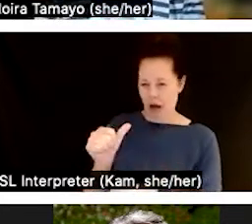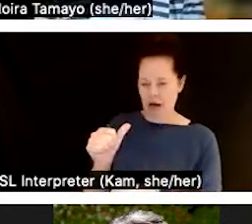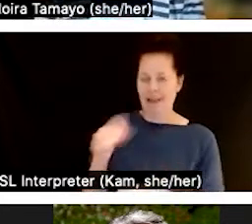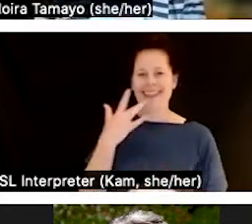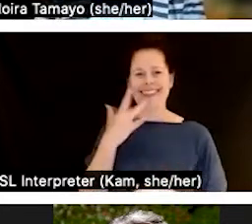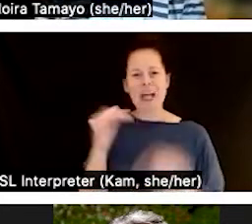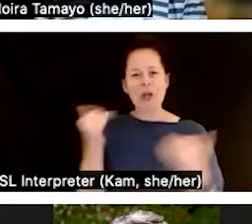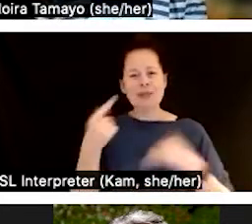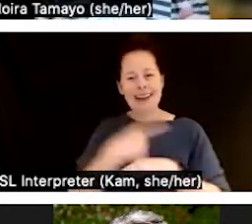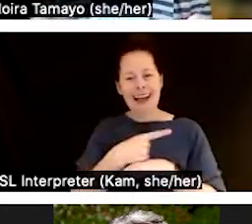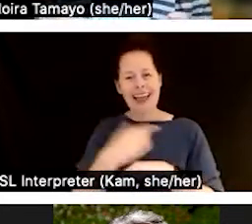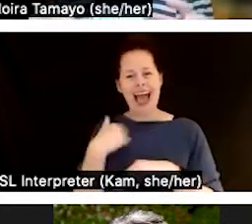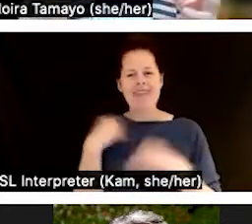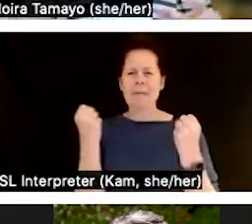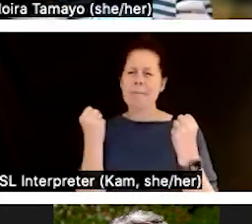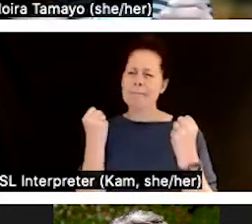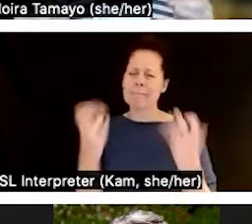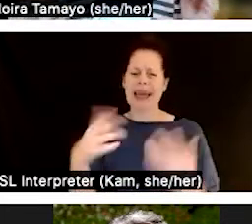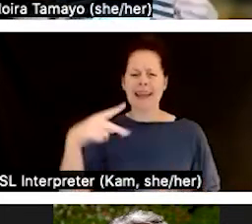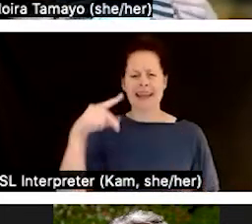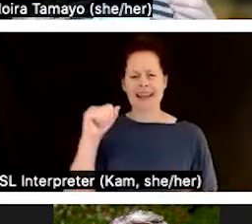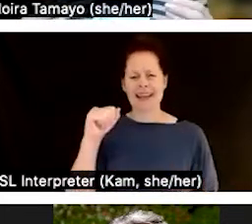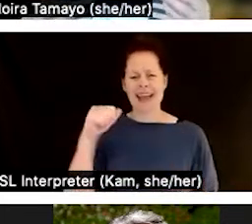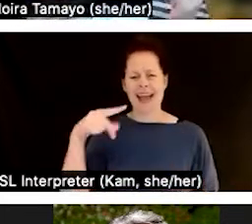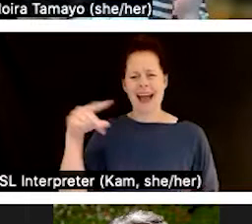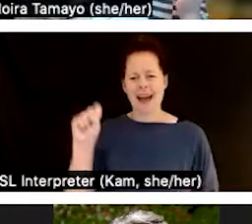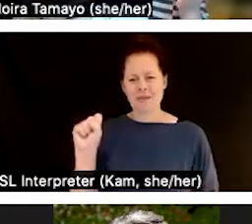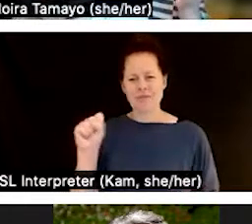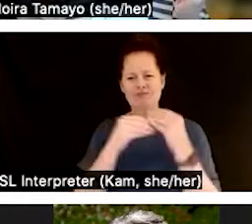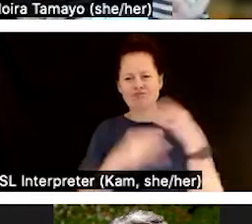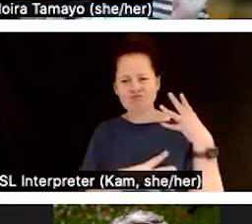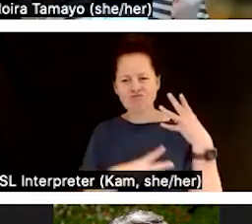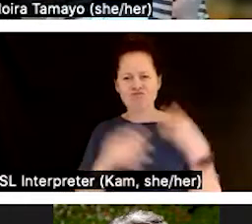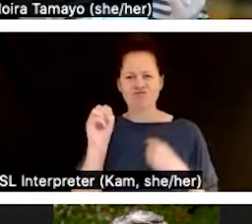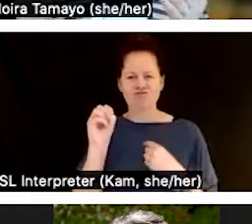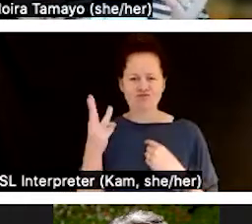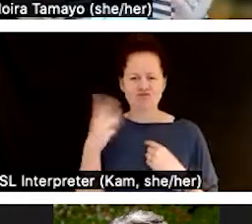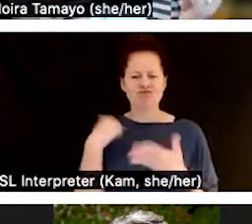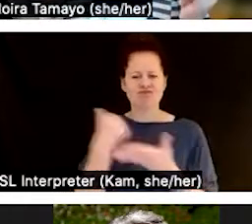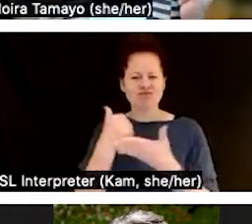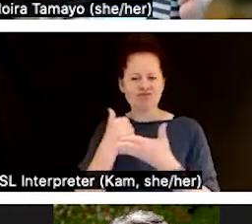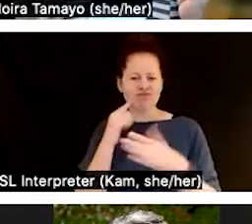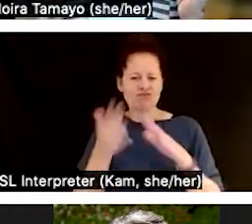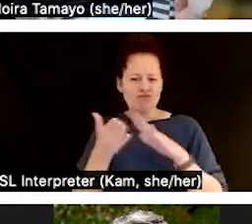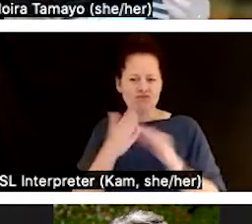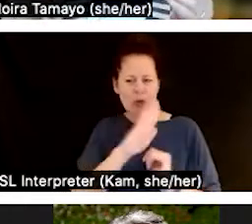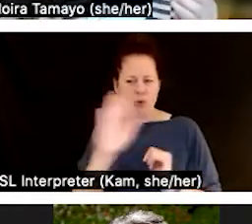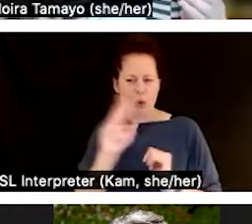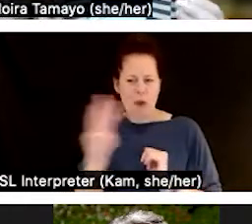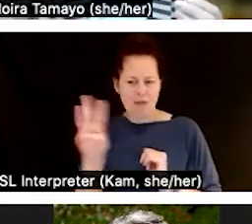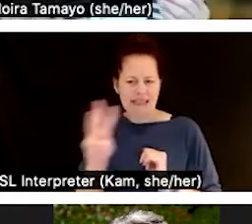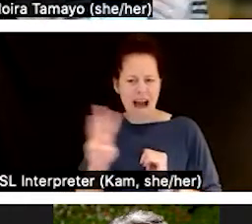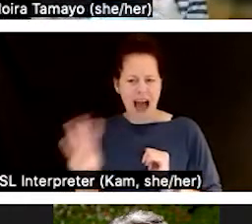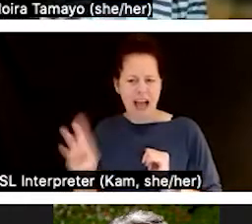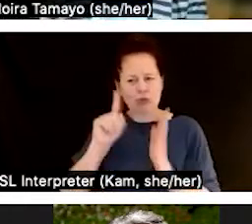many apps and software that helps you run your website through them